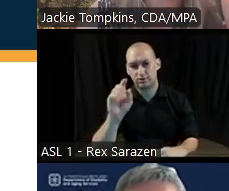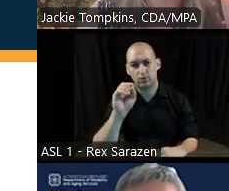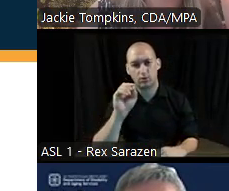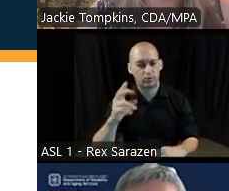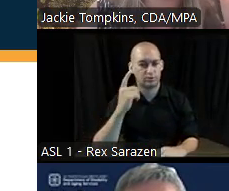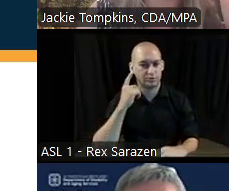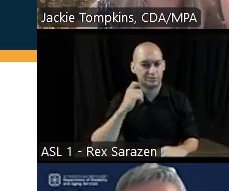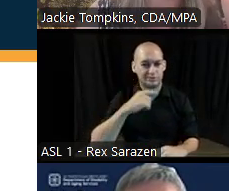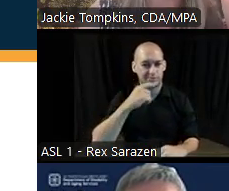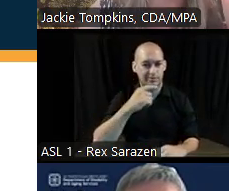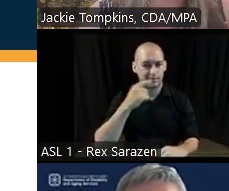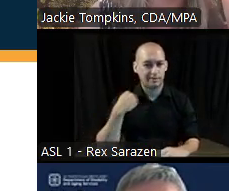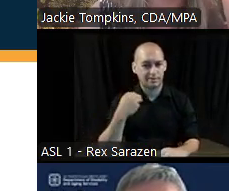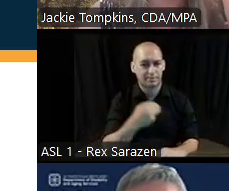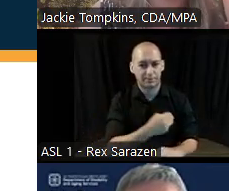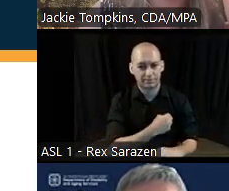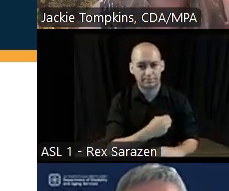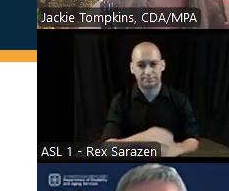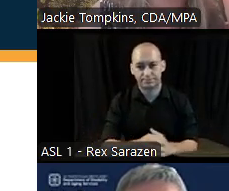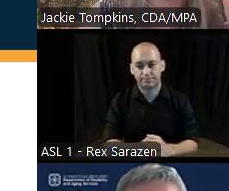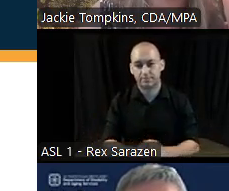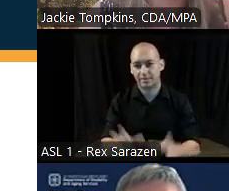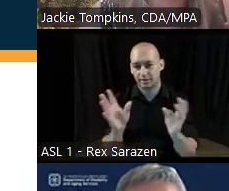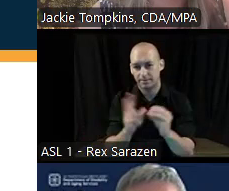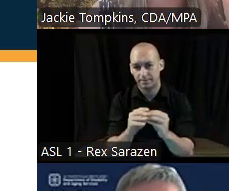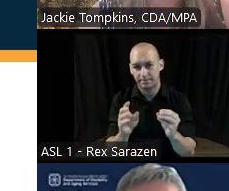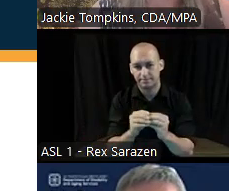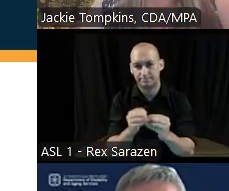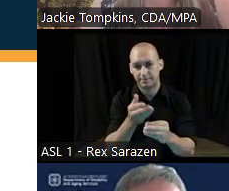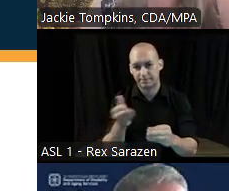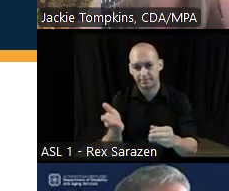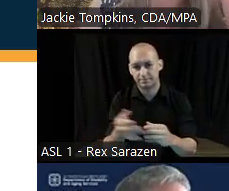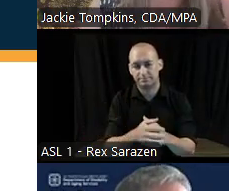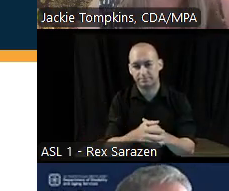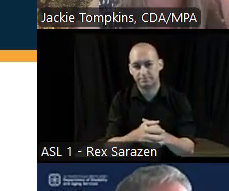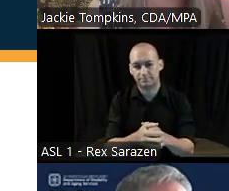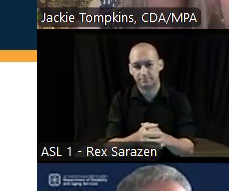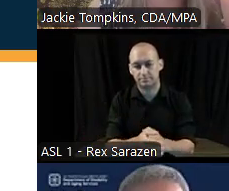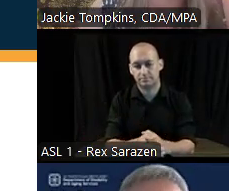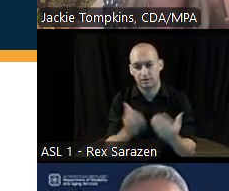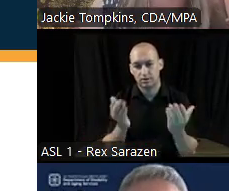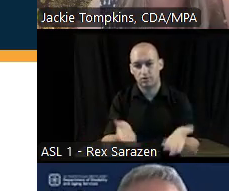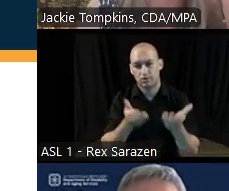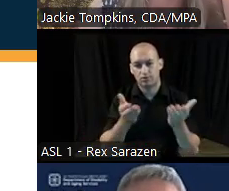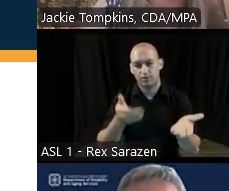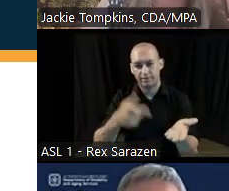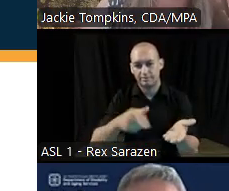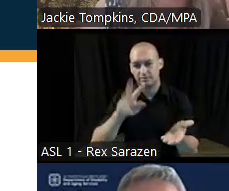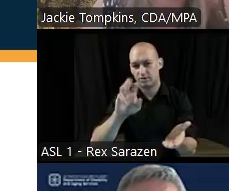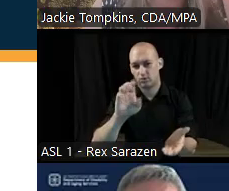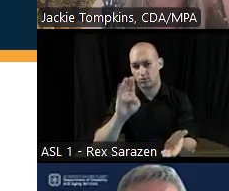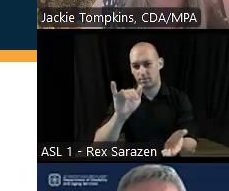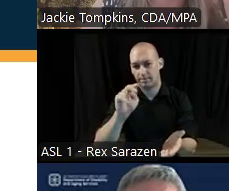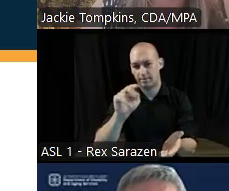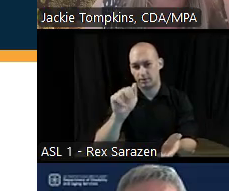member. So meeting logistics, we are offering this session as a webinar or telephone